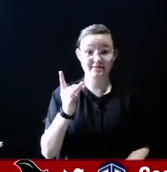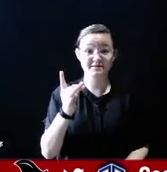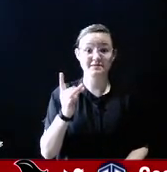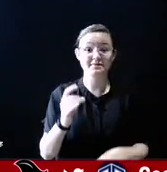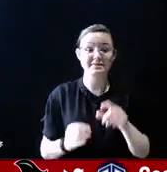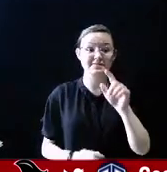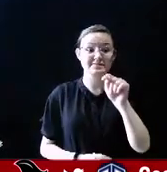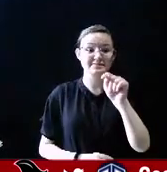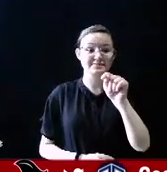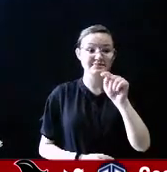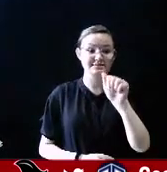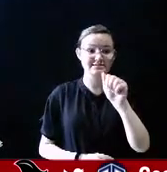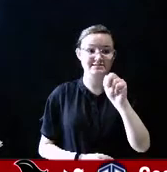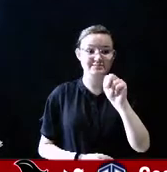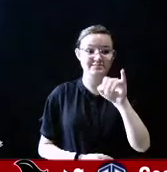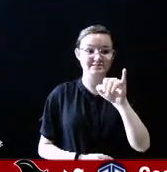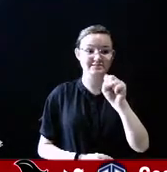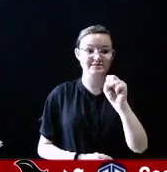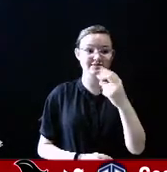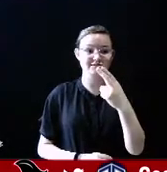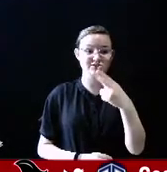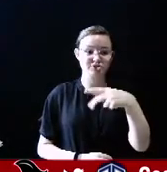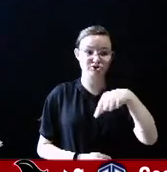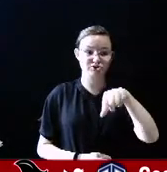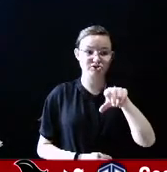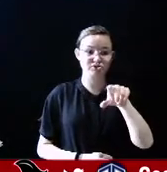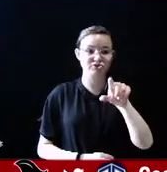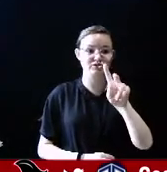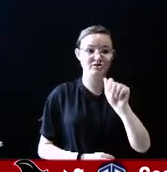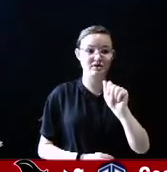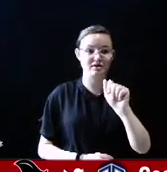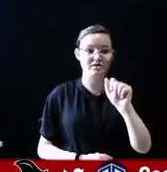Eighth, Tanishka Karat.